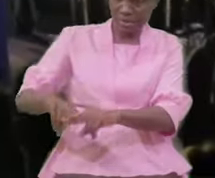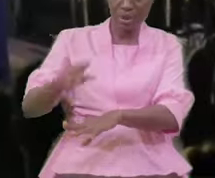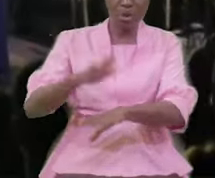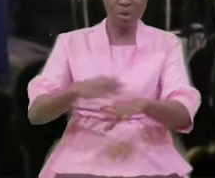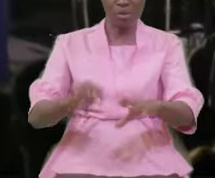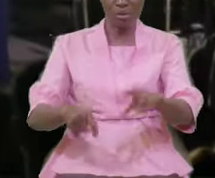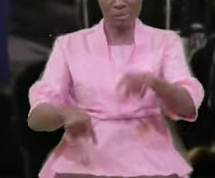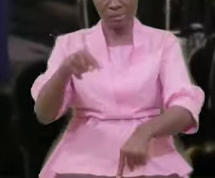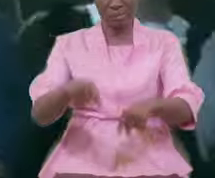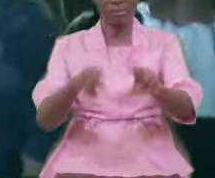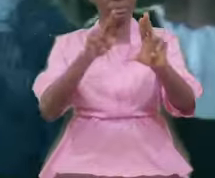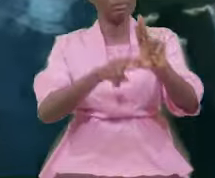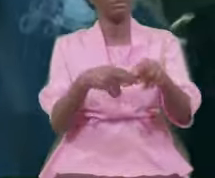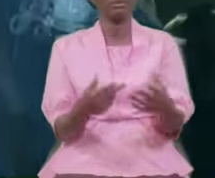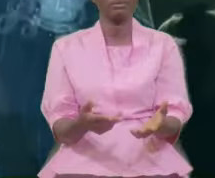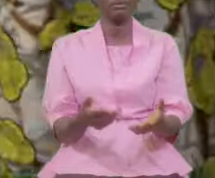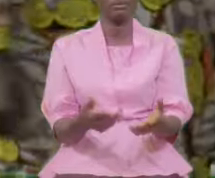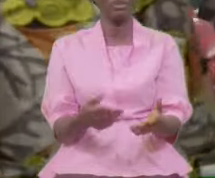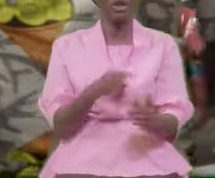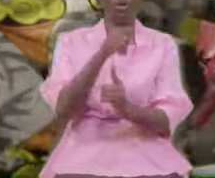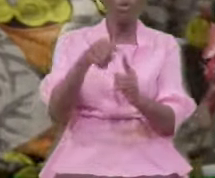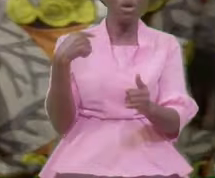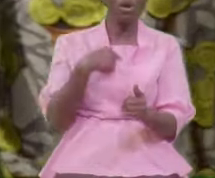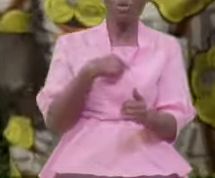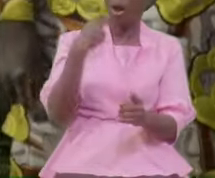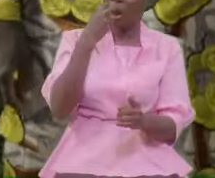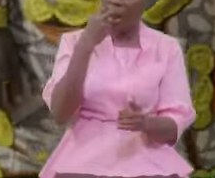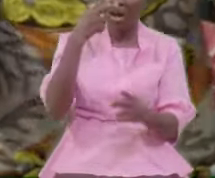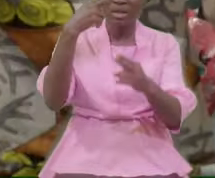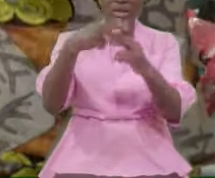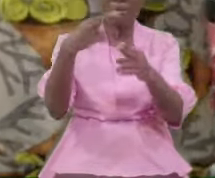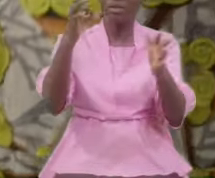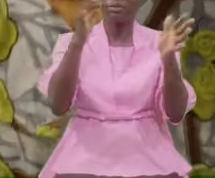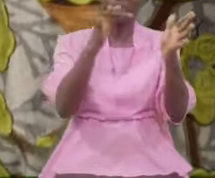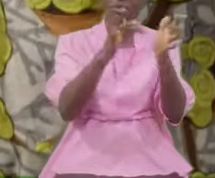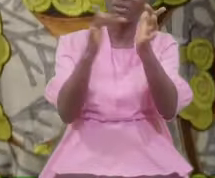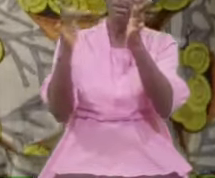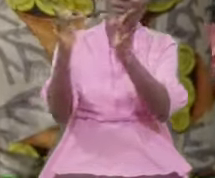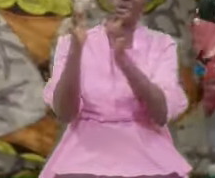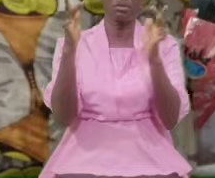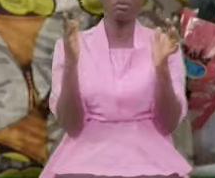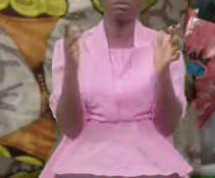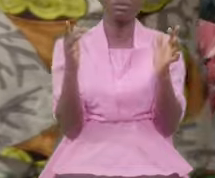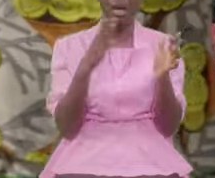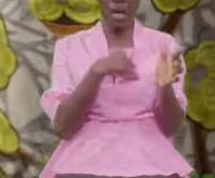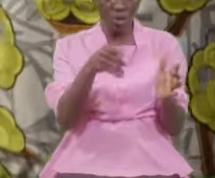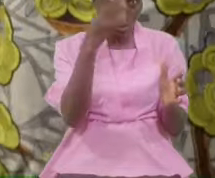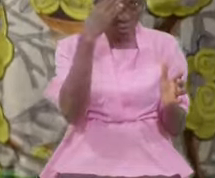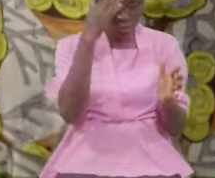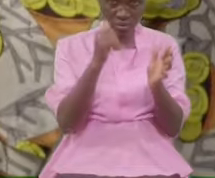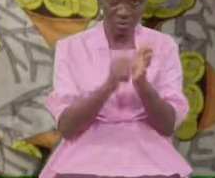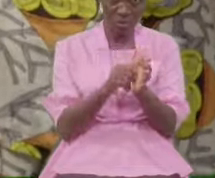angl Chair and when mention the name of Jesus and you know you